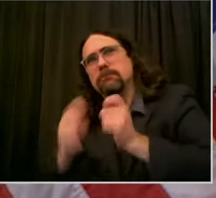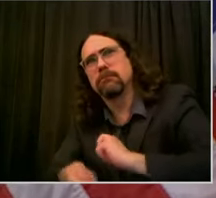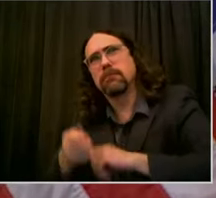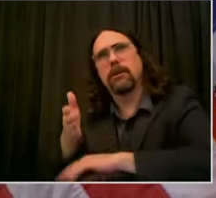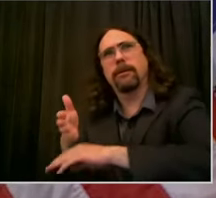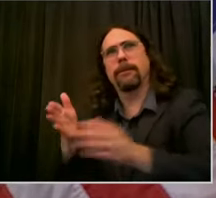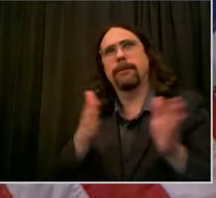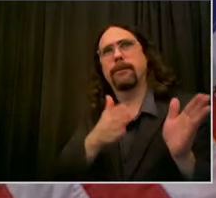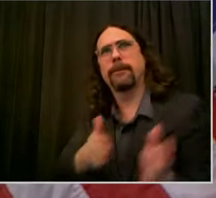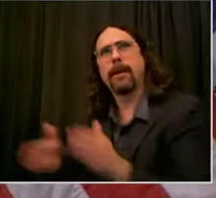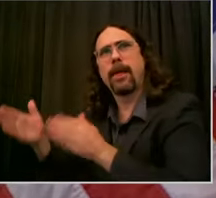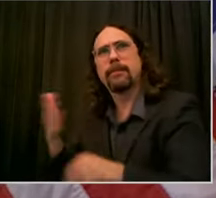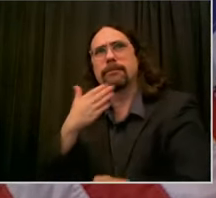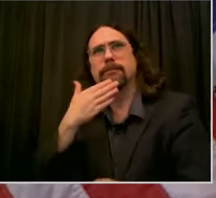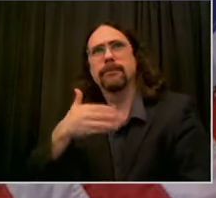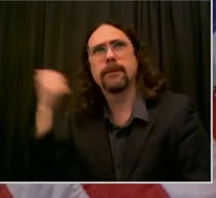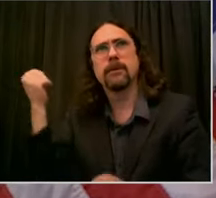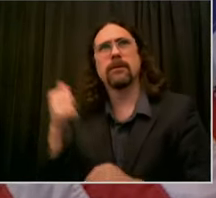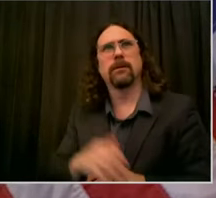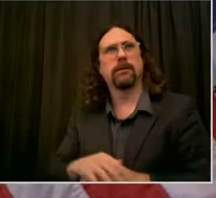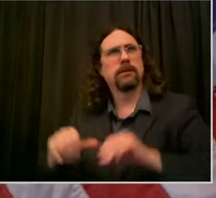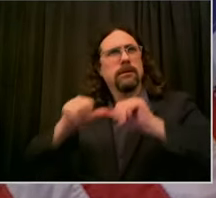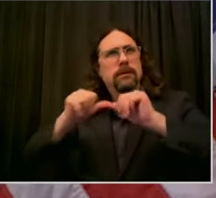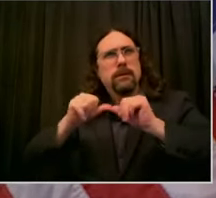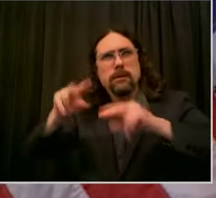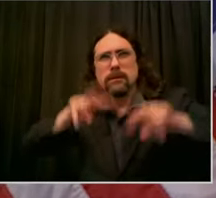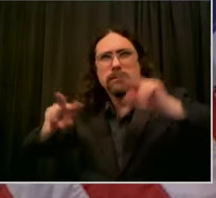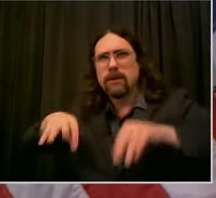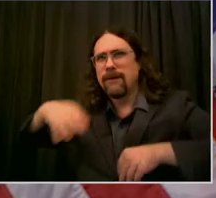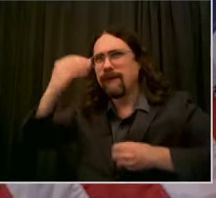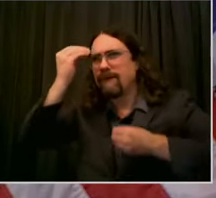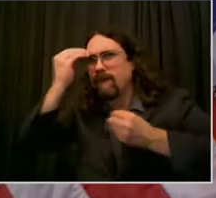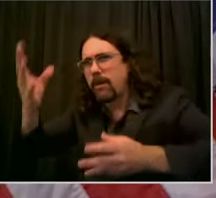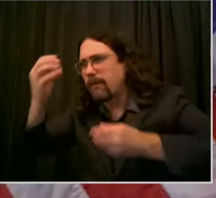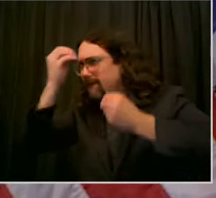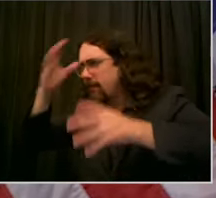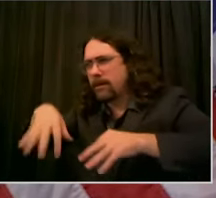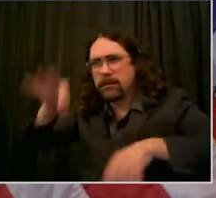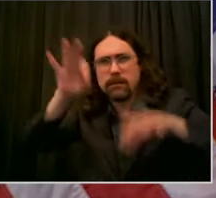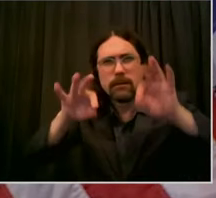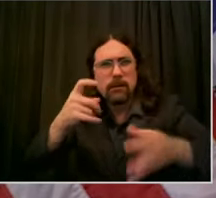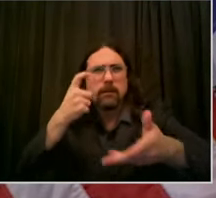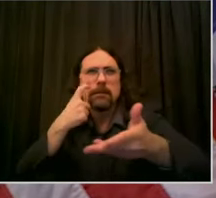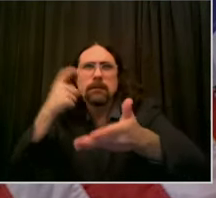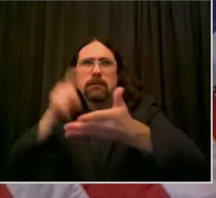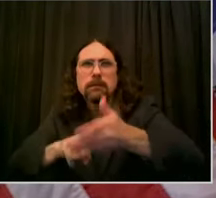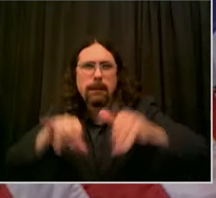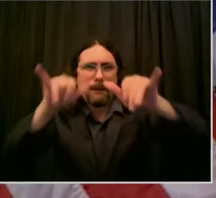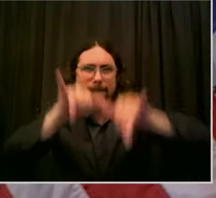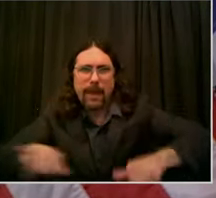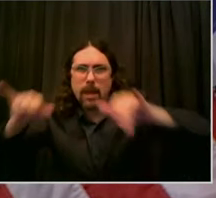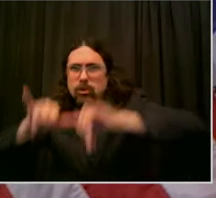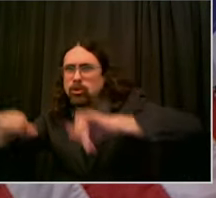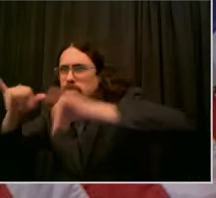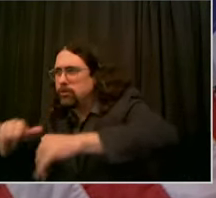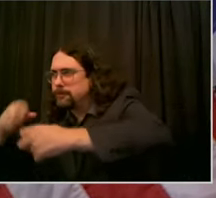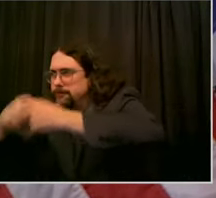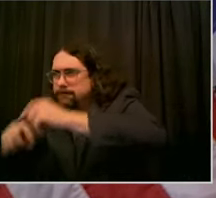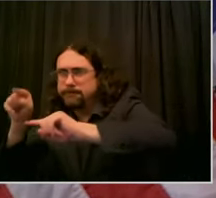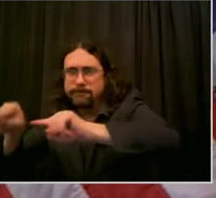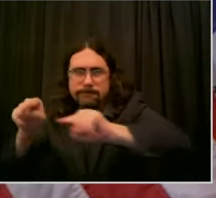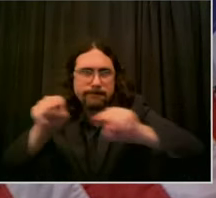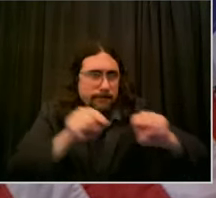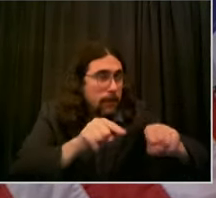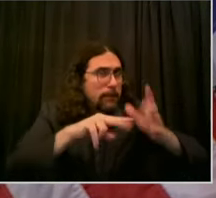of what was happening, that the adjustments were made. Last night showed me something very different. We're going to stay with this strategy through the